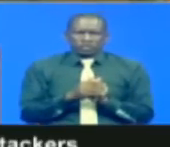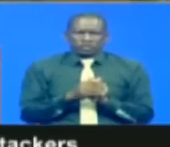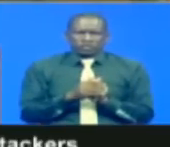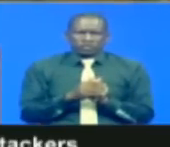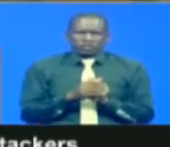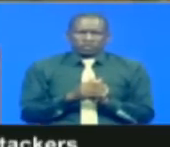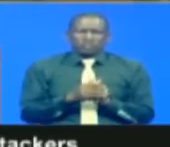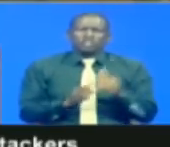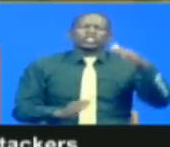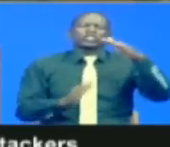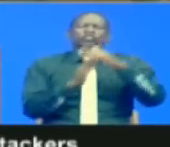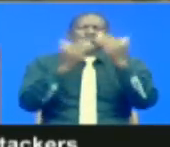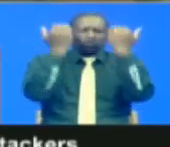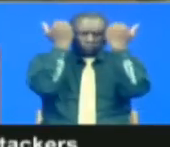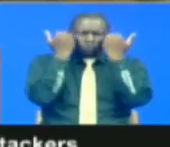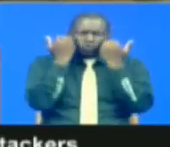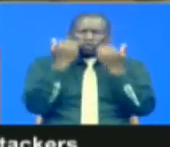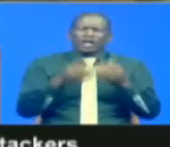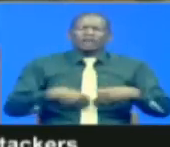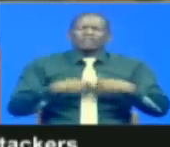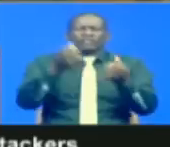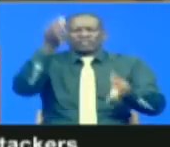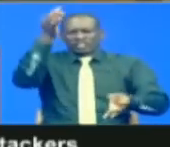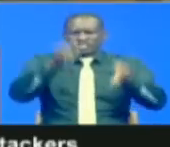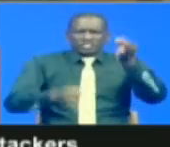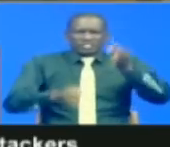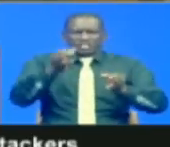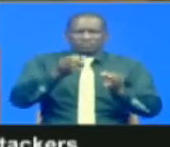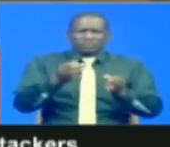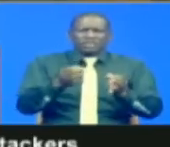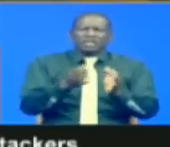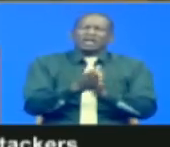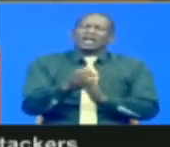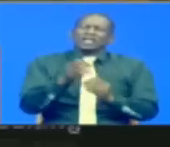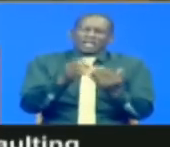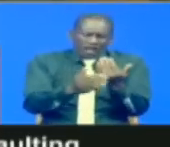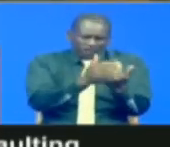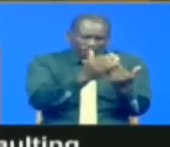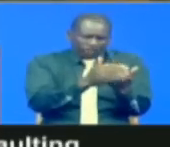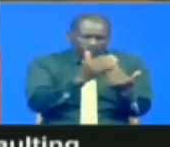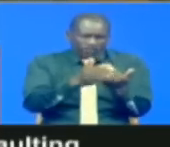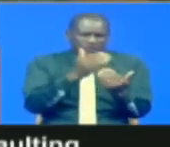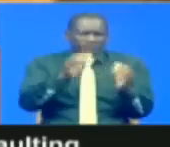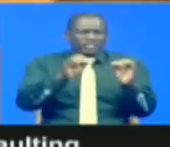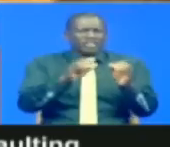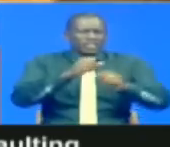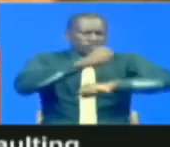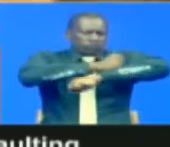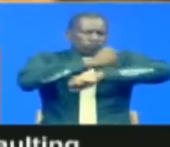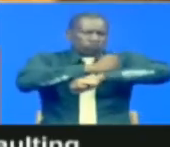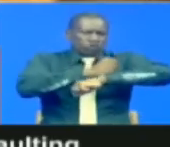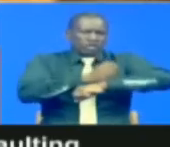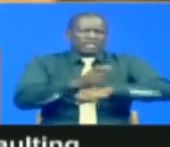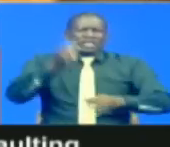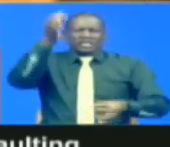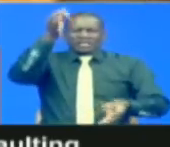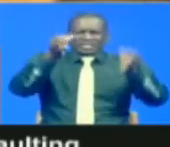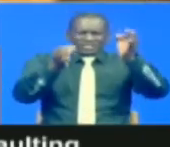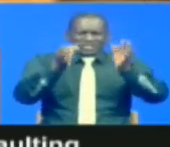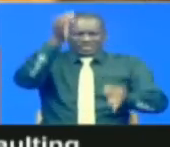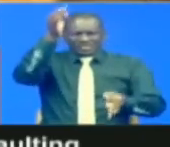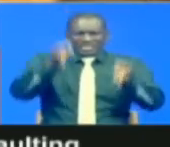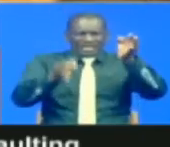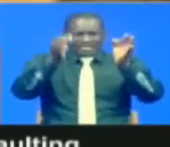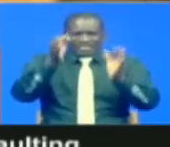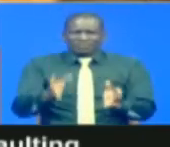The Supreme Court has pronounced itself and the verdict is in favor of the institution. The judges concluded that the